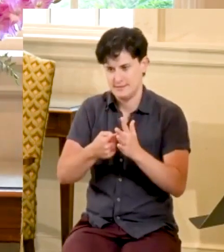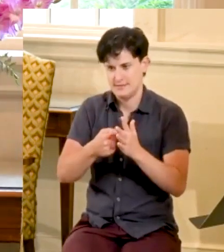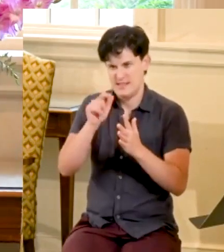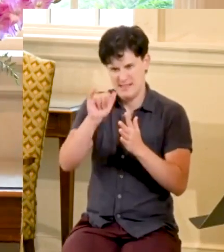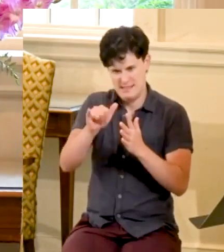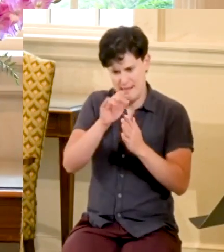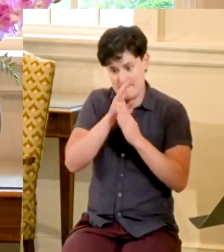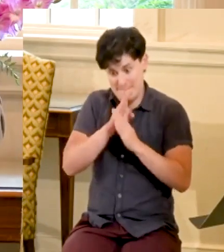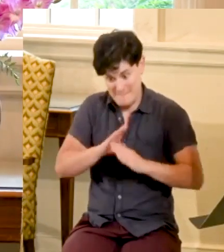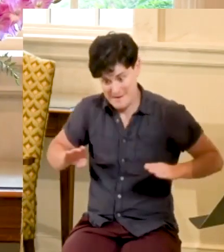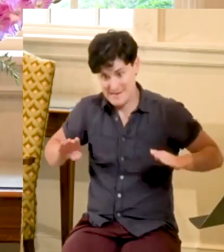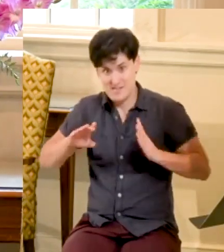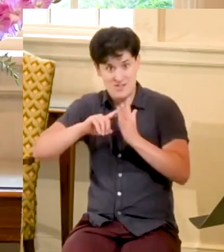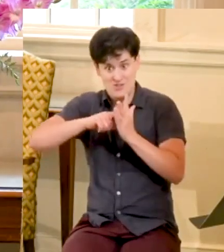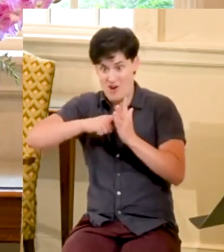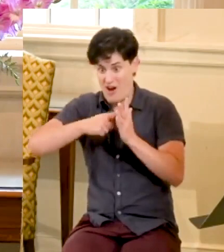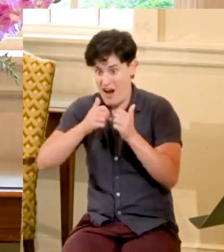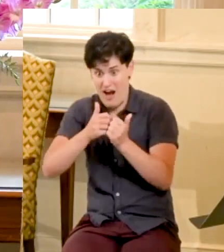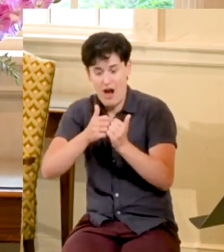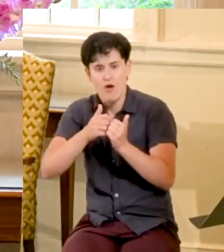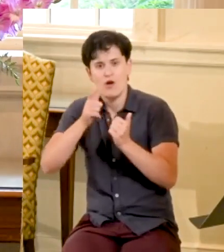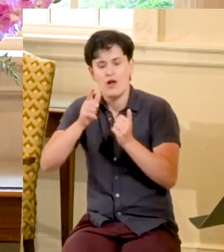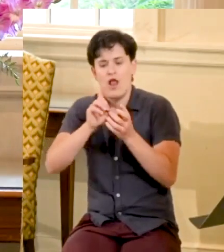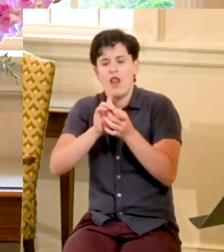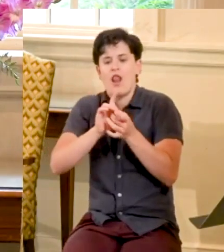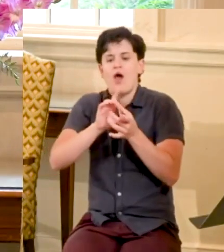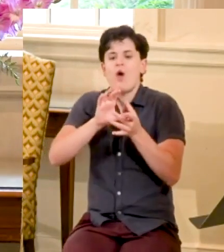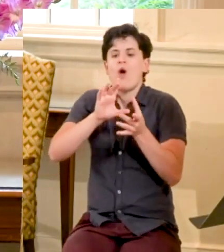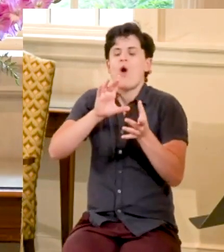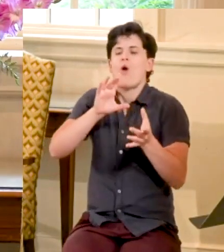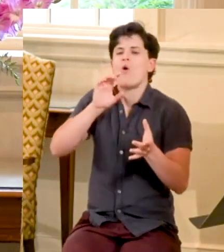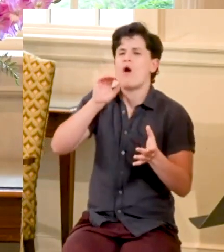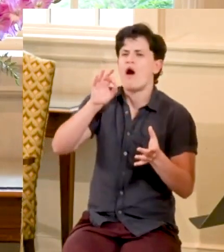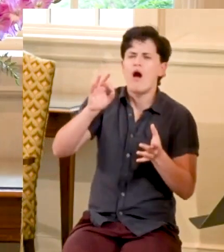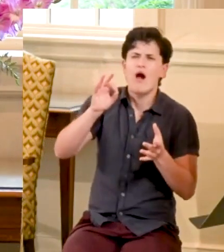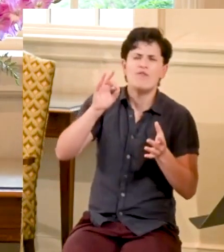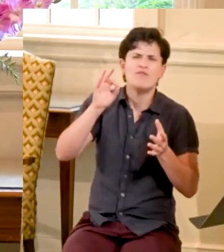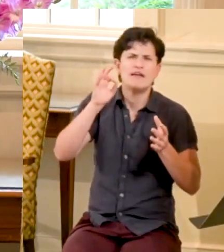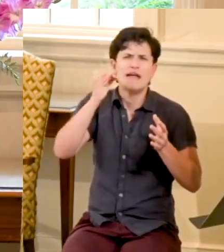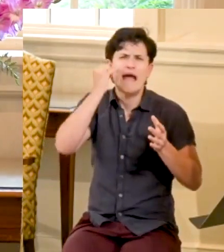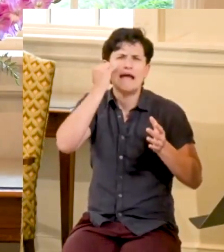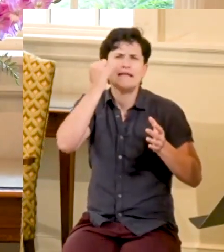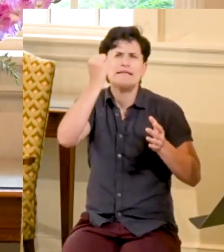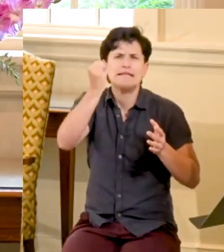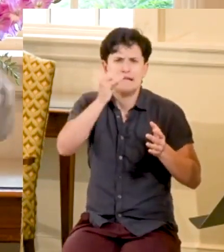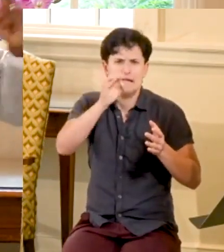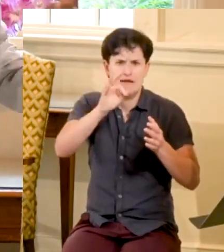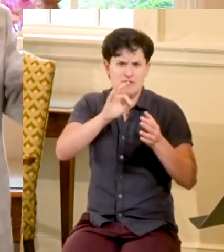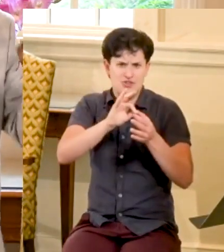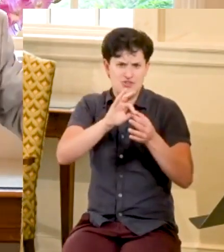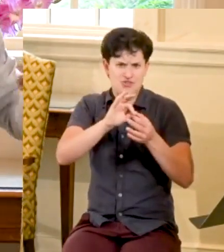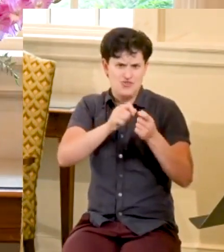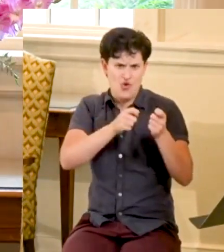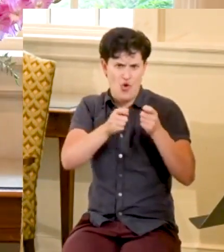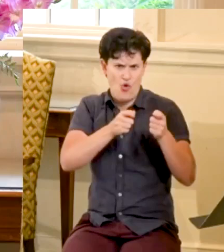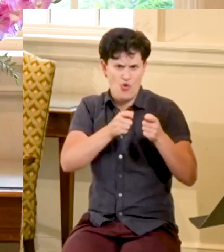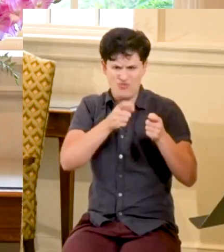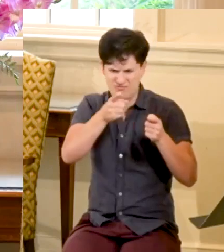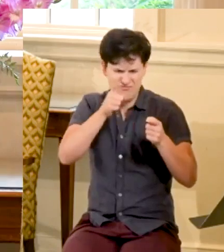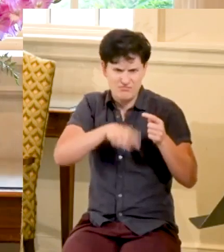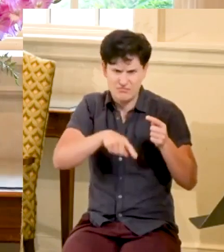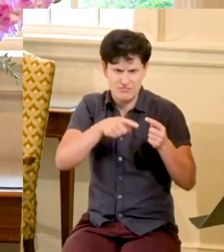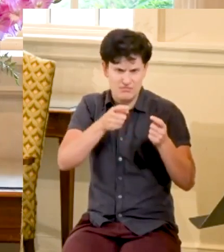peace begins by letting go of the illusion of control. Now back to the future, it